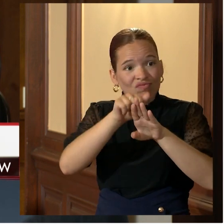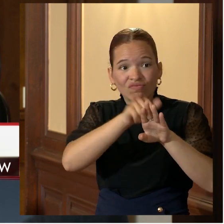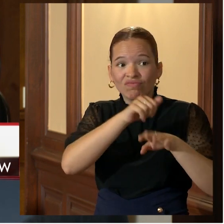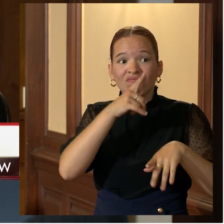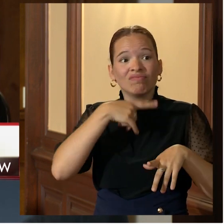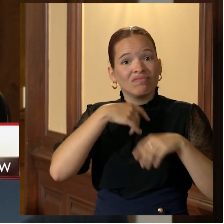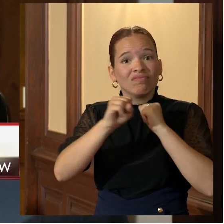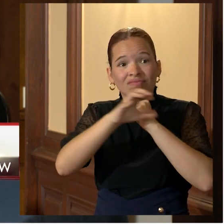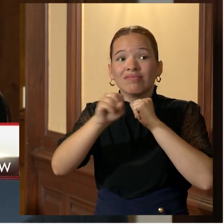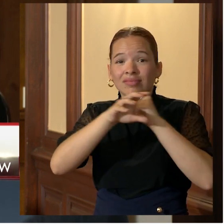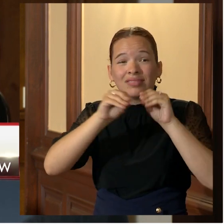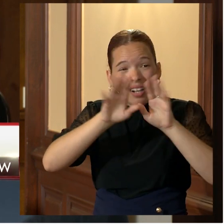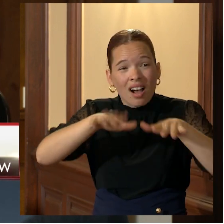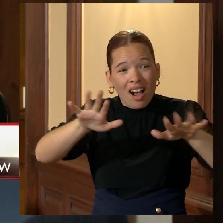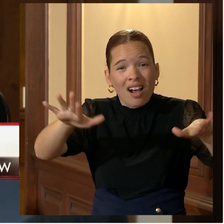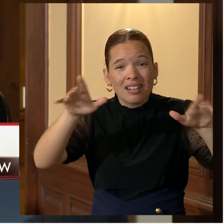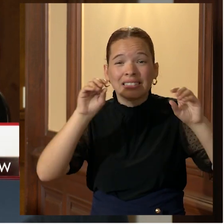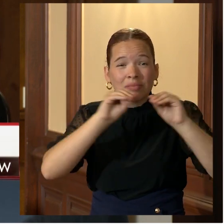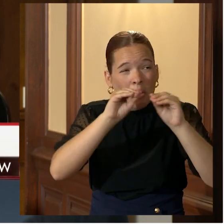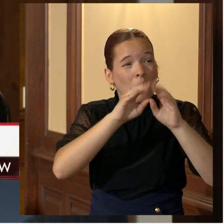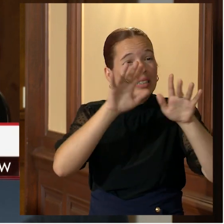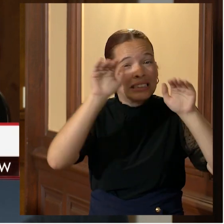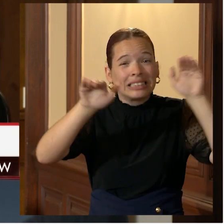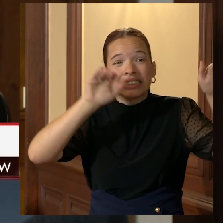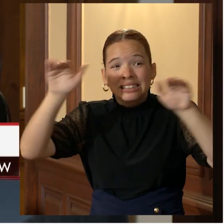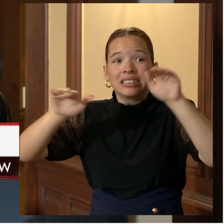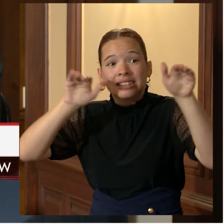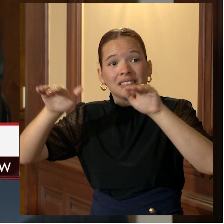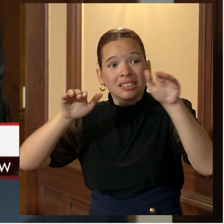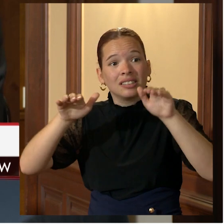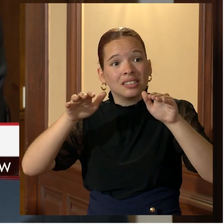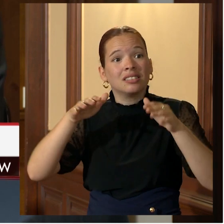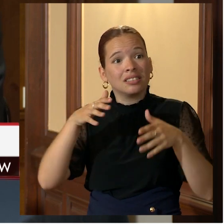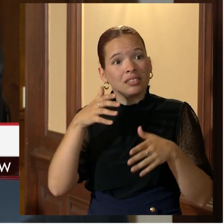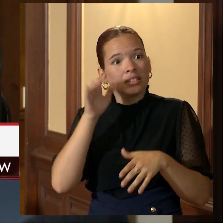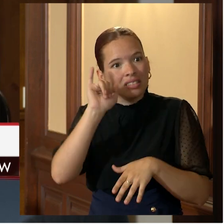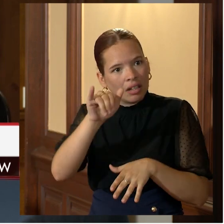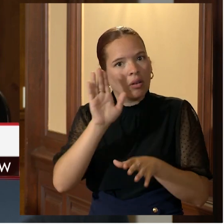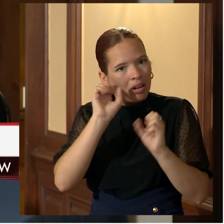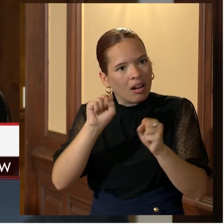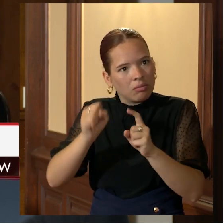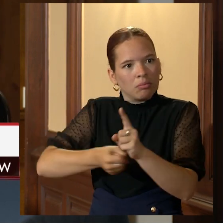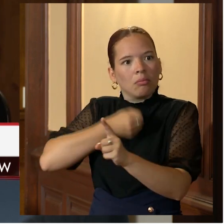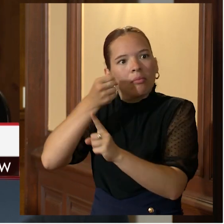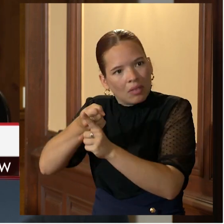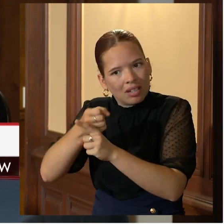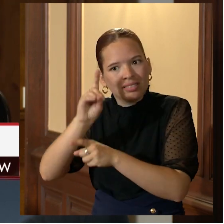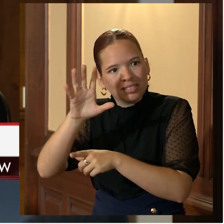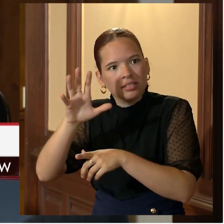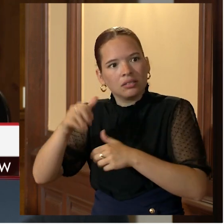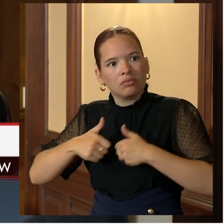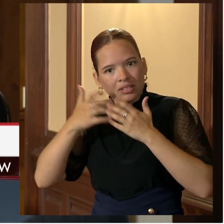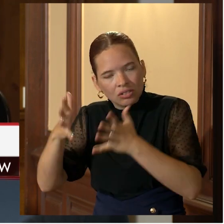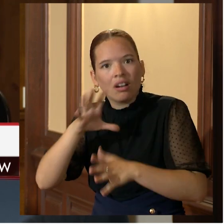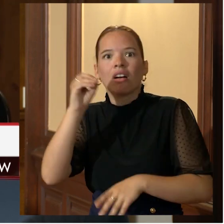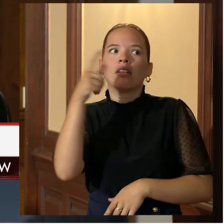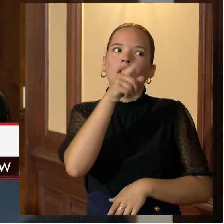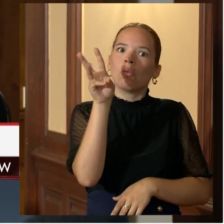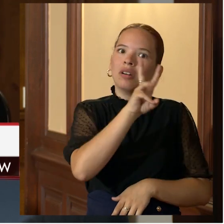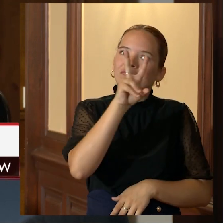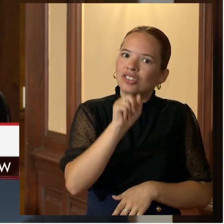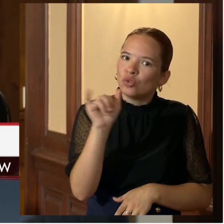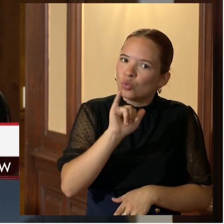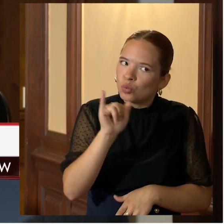not only impact D.C. lives positively, but also West Virginia. We did our D.C. statehood for car